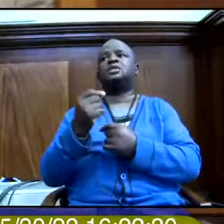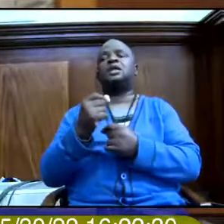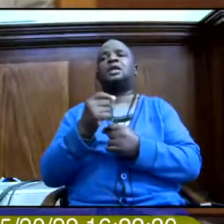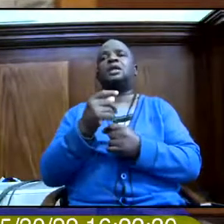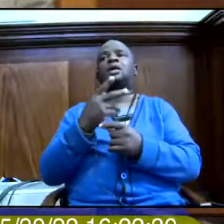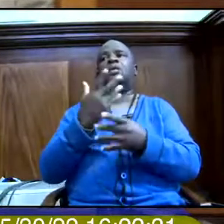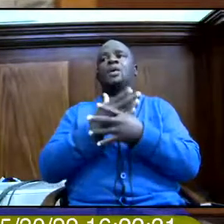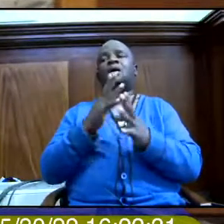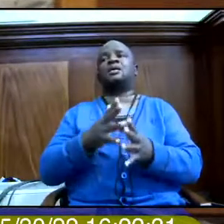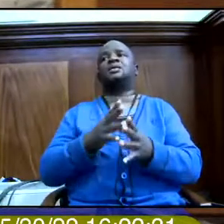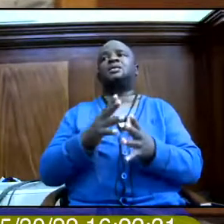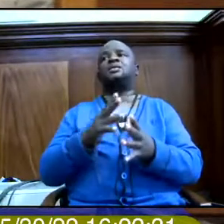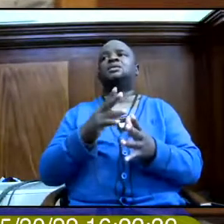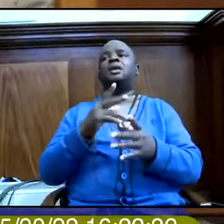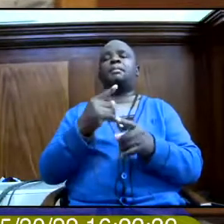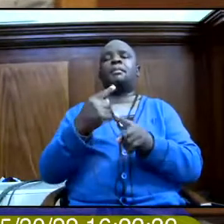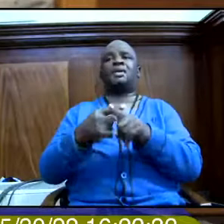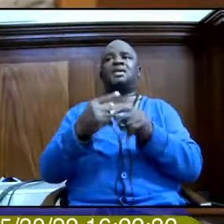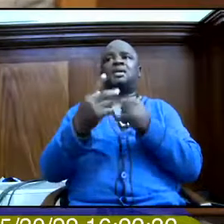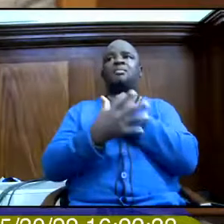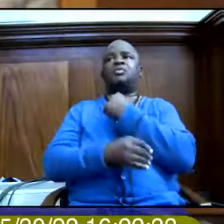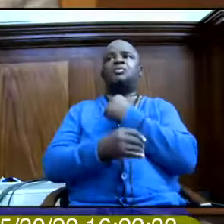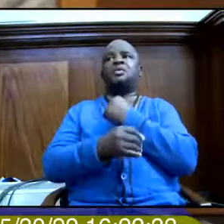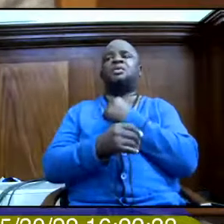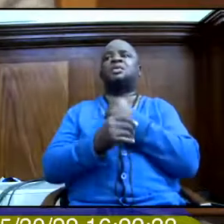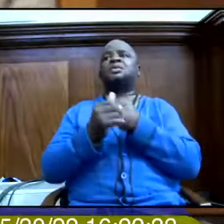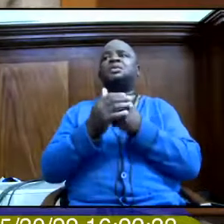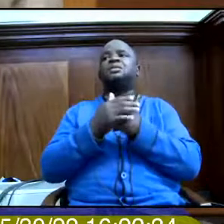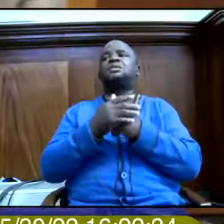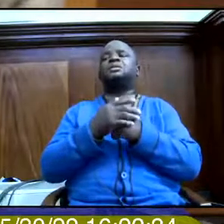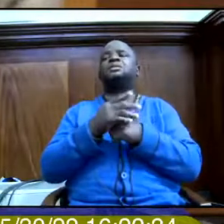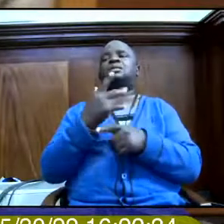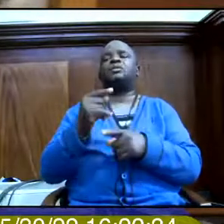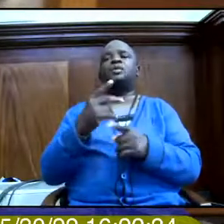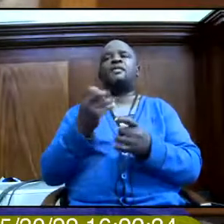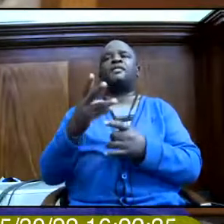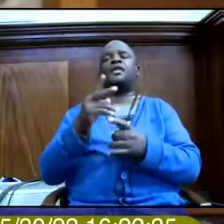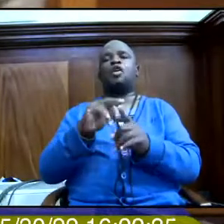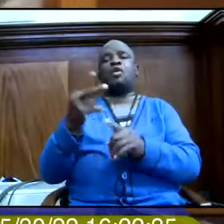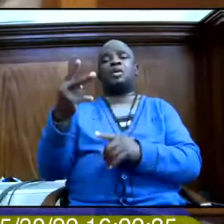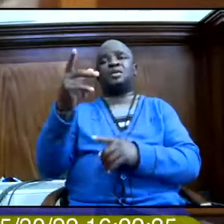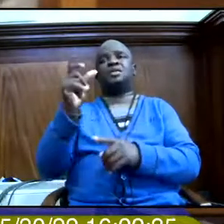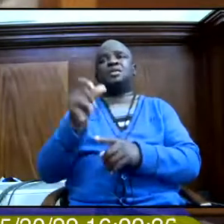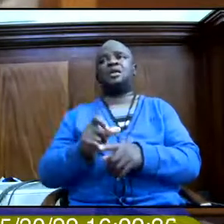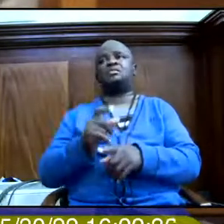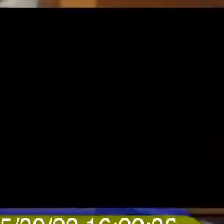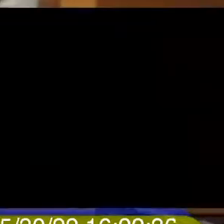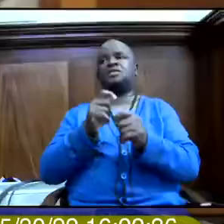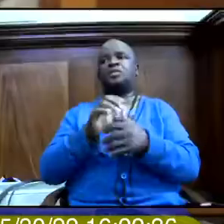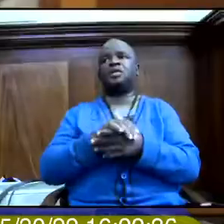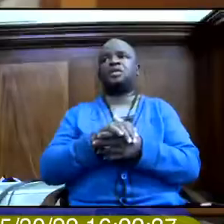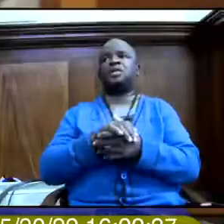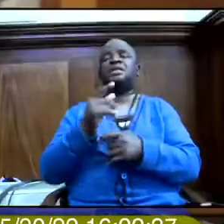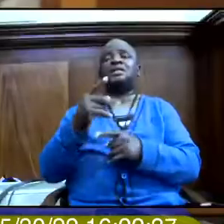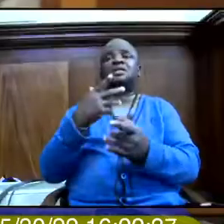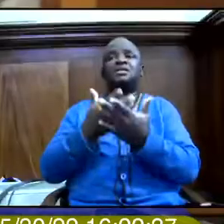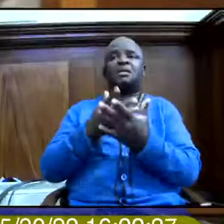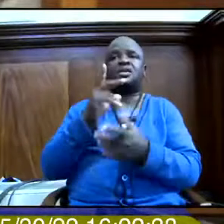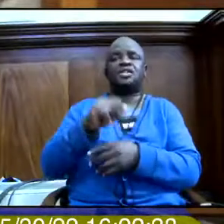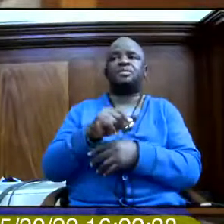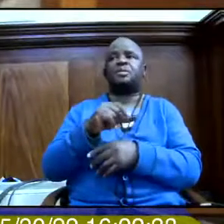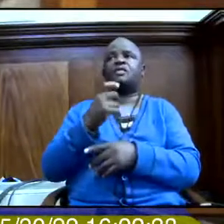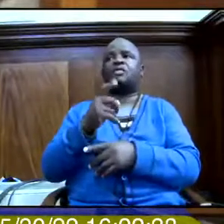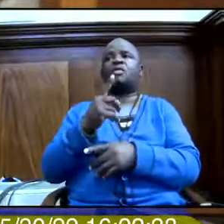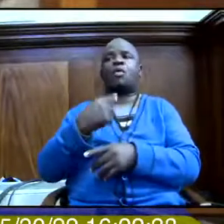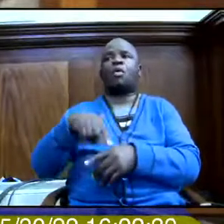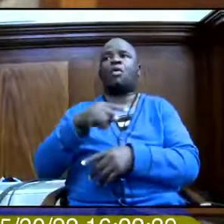workers and the poor in providing health on alternative transport which can be affordable to